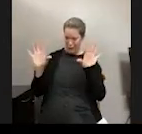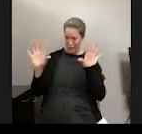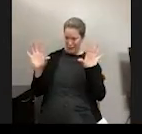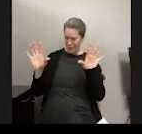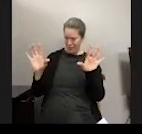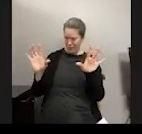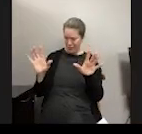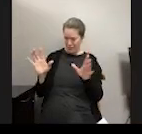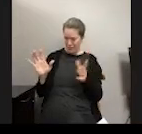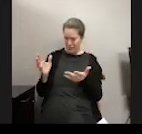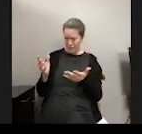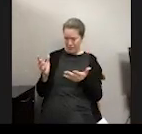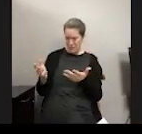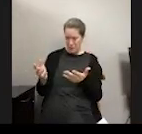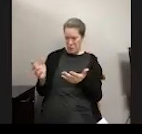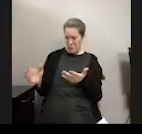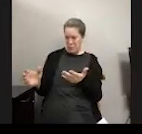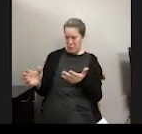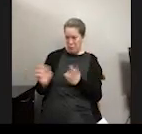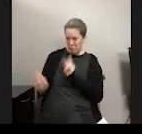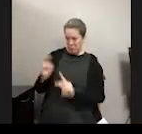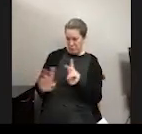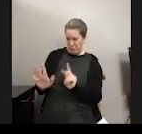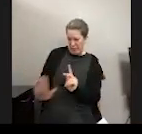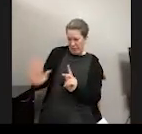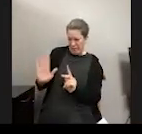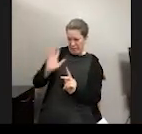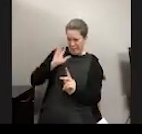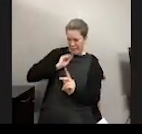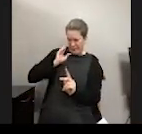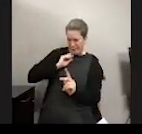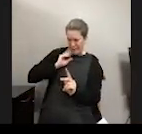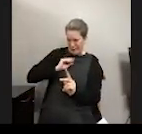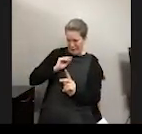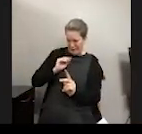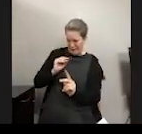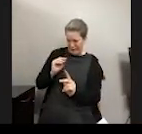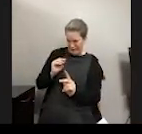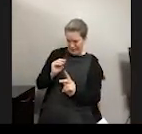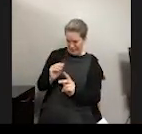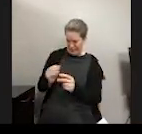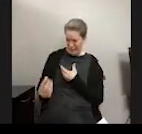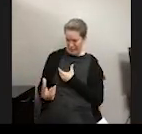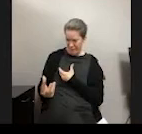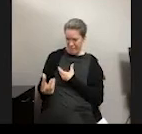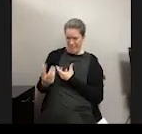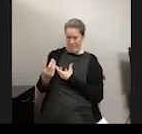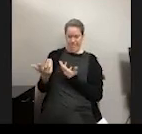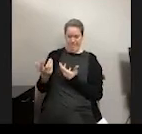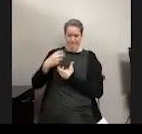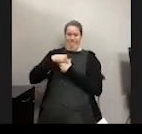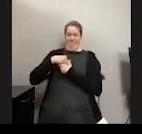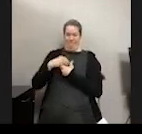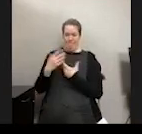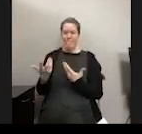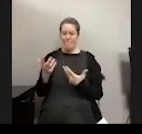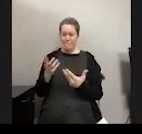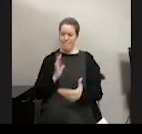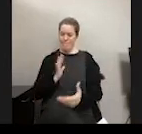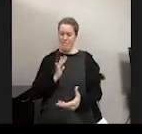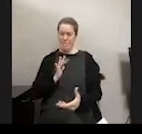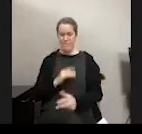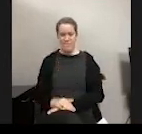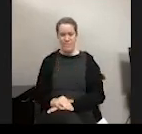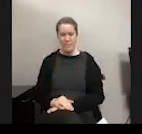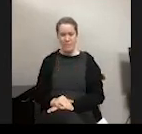person. Again, that's an artist's experience. Thank you. And I'll pass up the next question to